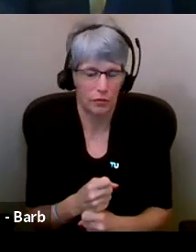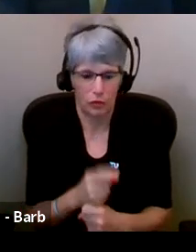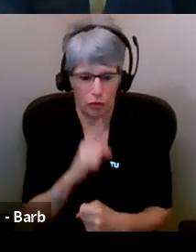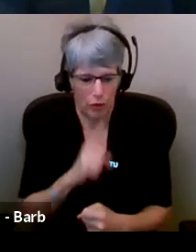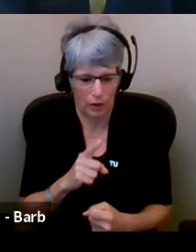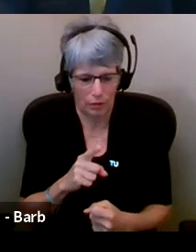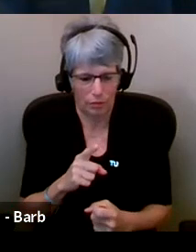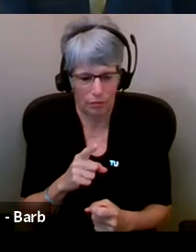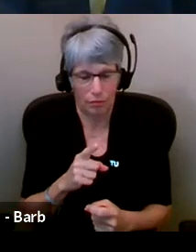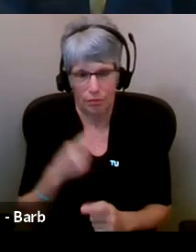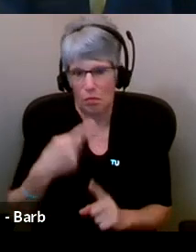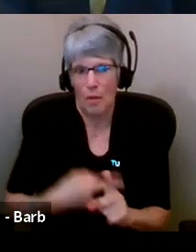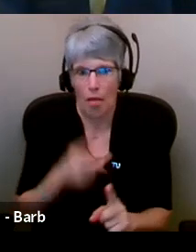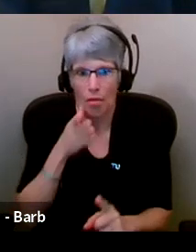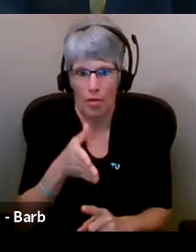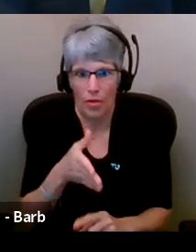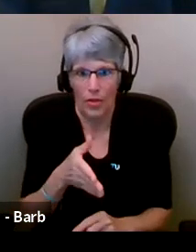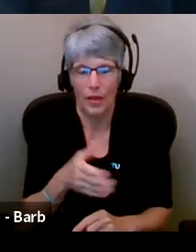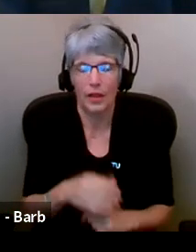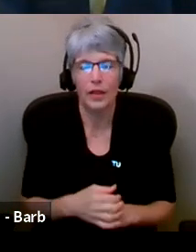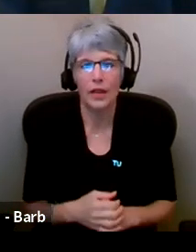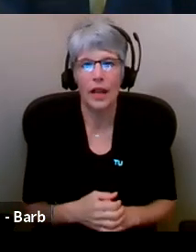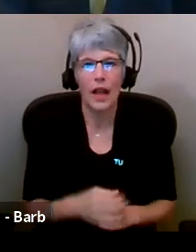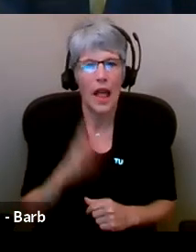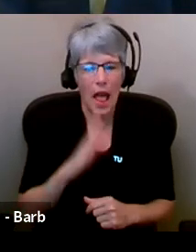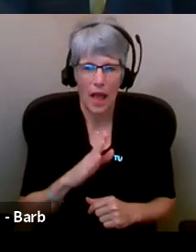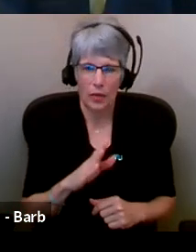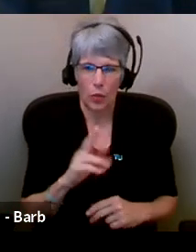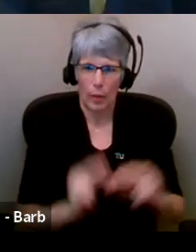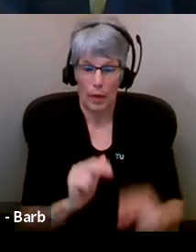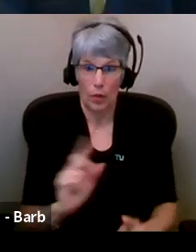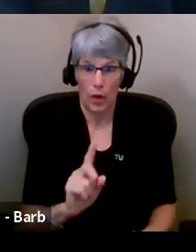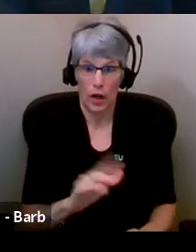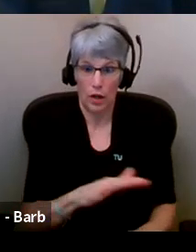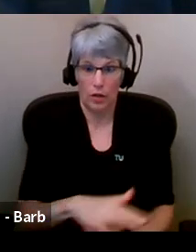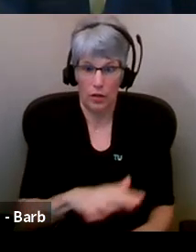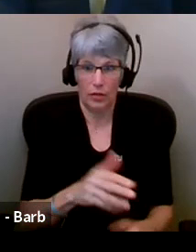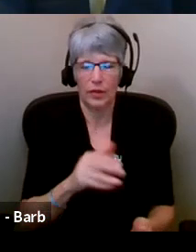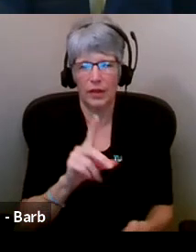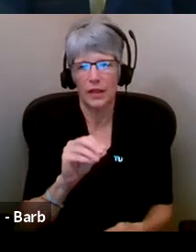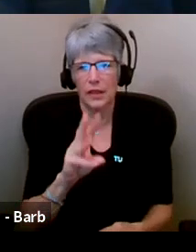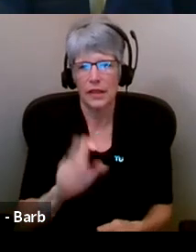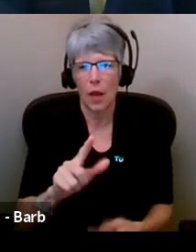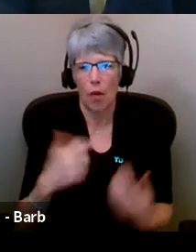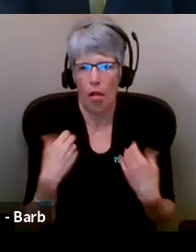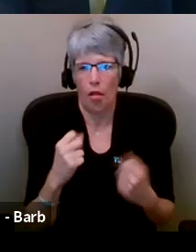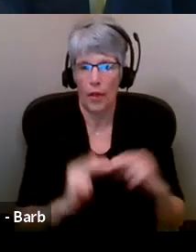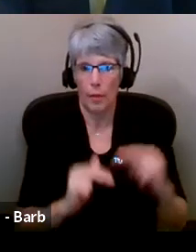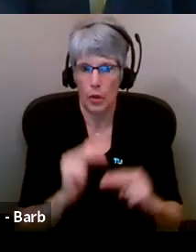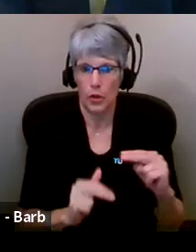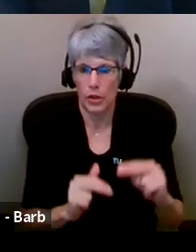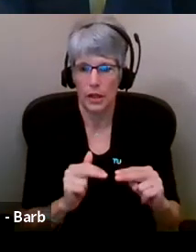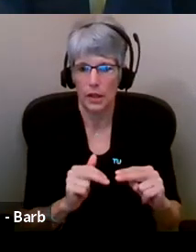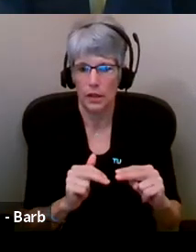about a month away. And it will be going basically in the area where a Dowell Health building is, where there's also an